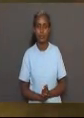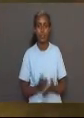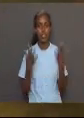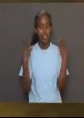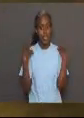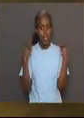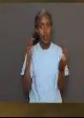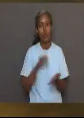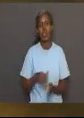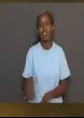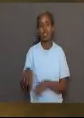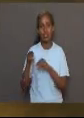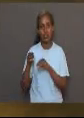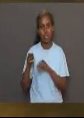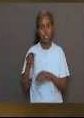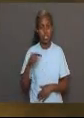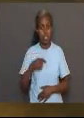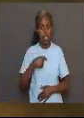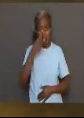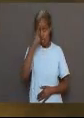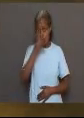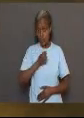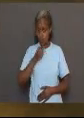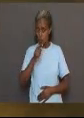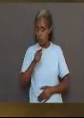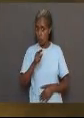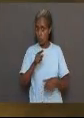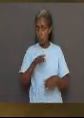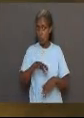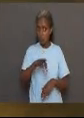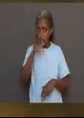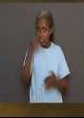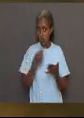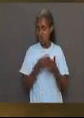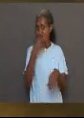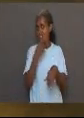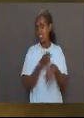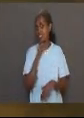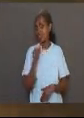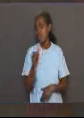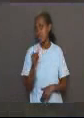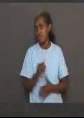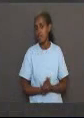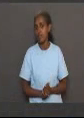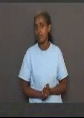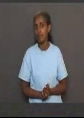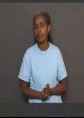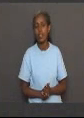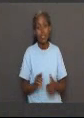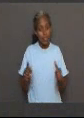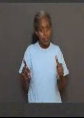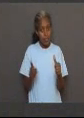Hello again, students. I am sure you did not find that too difficult.